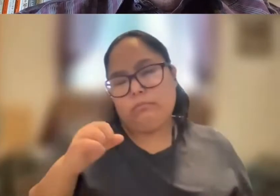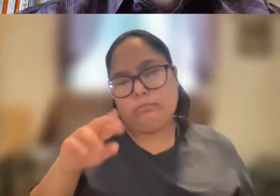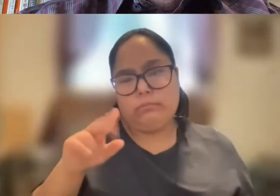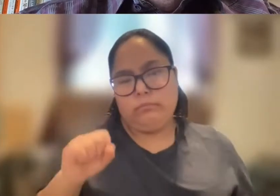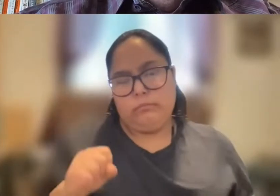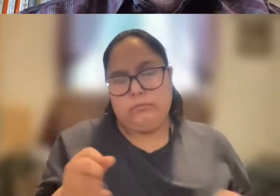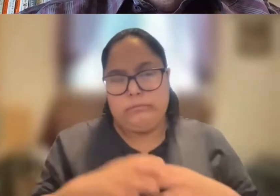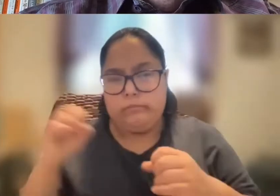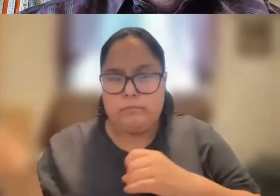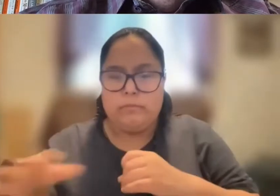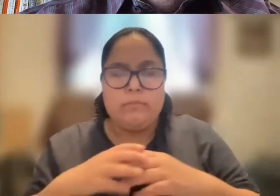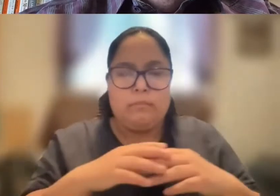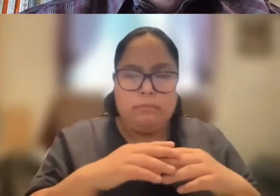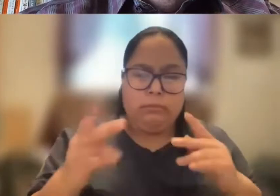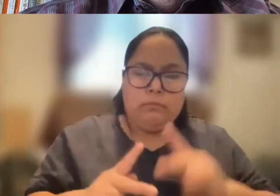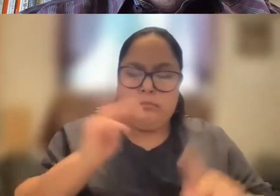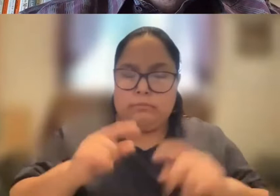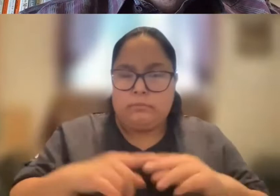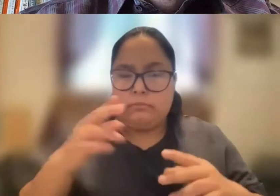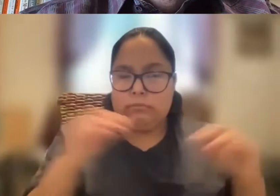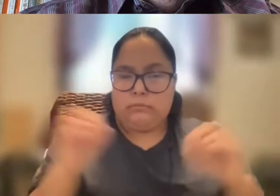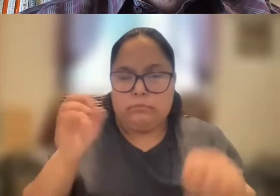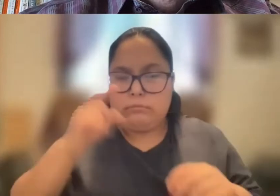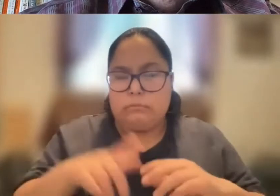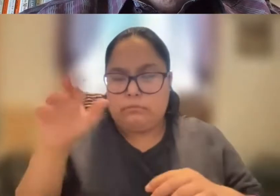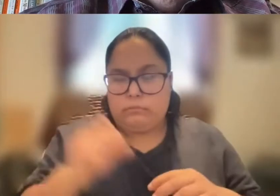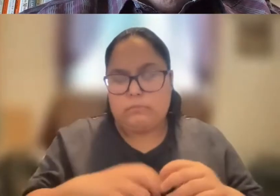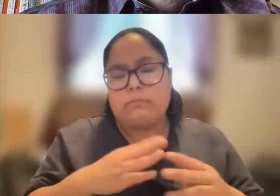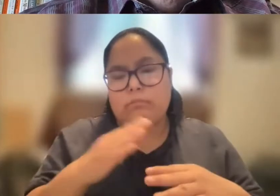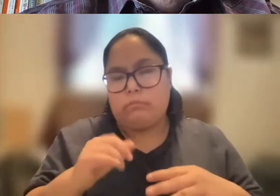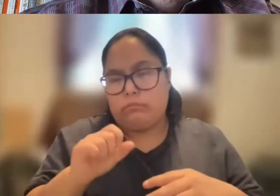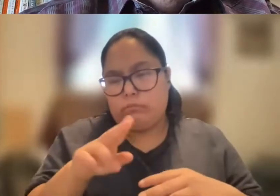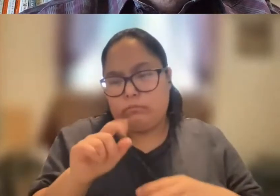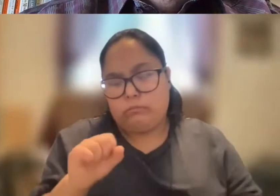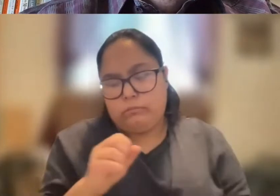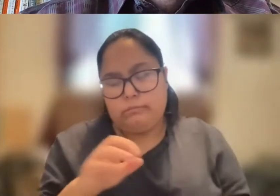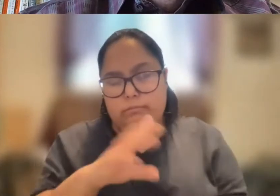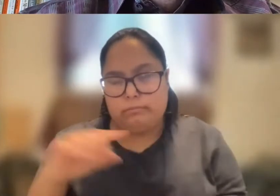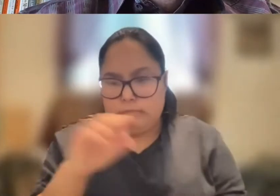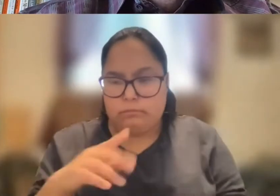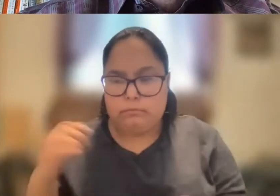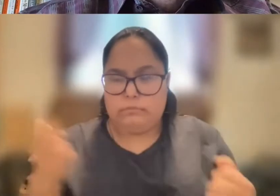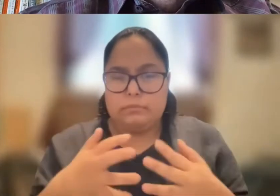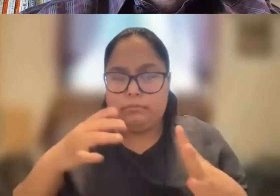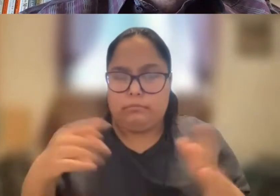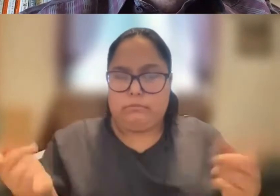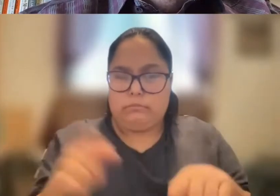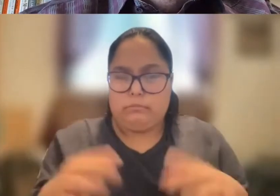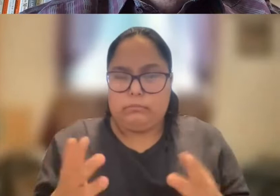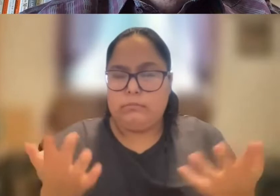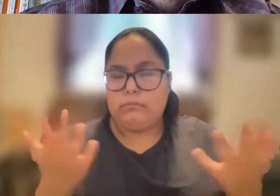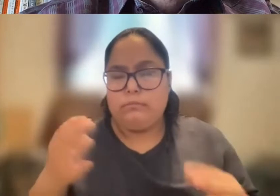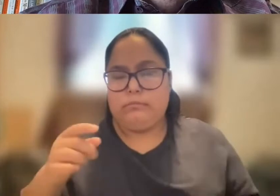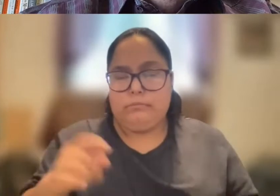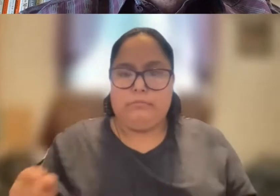everybody's leaving and nobody wants these lead positions because they're afraid of what's going to happen. So the trickle down of that